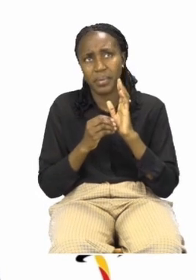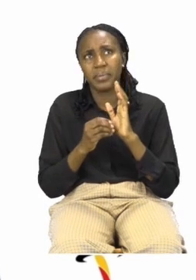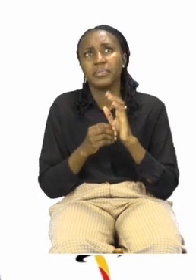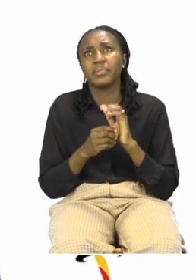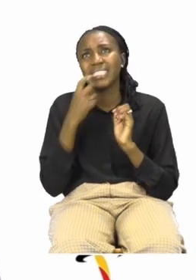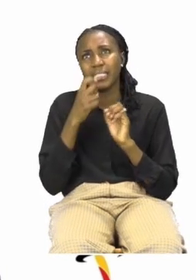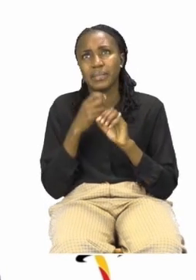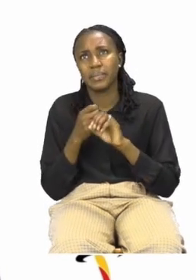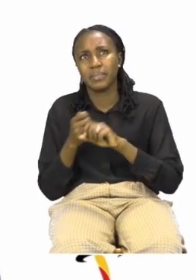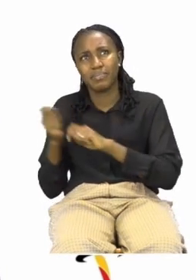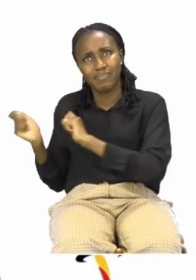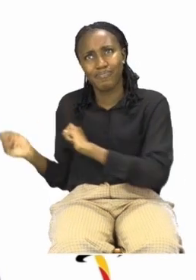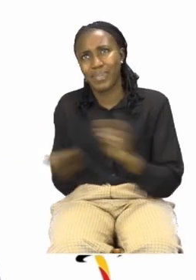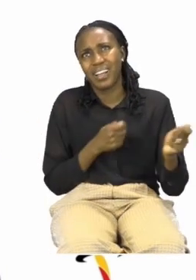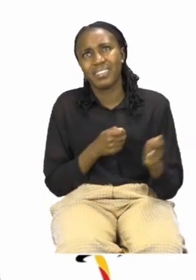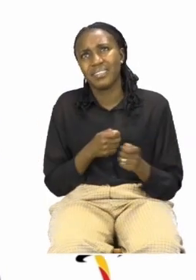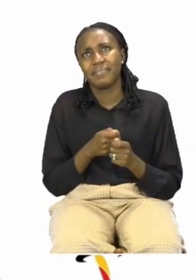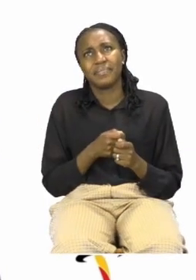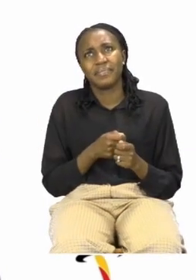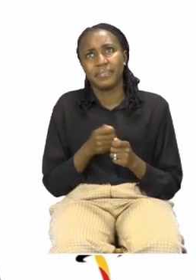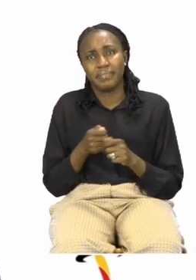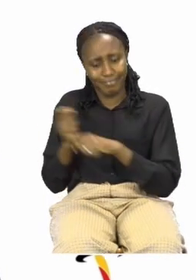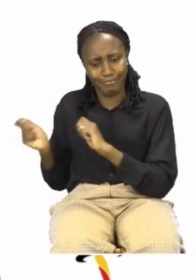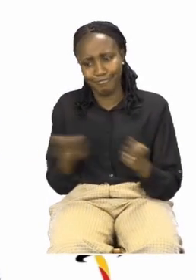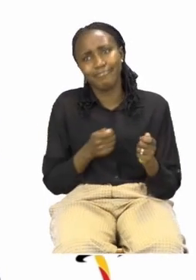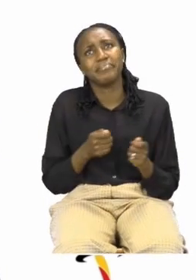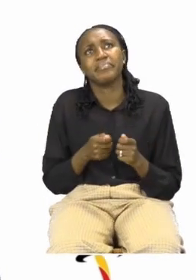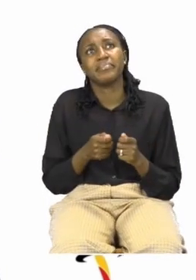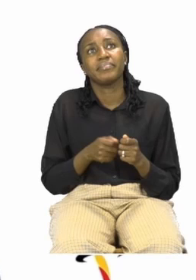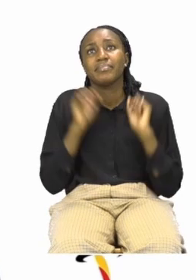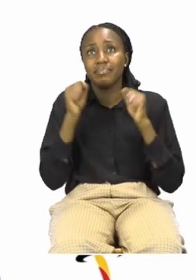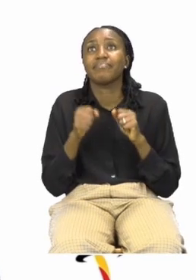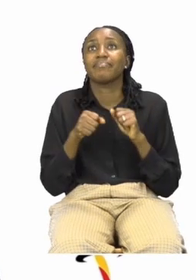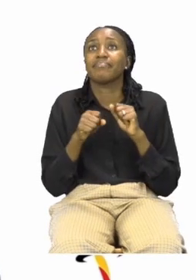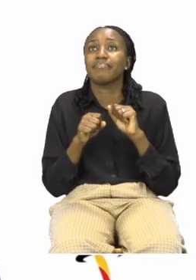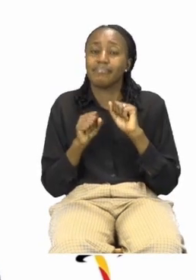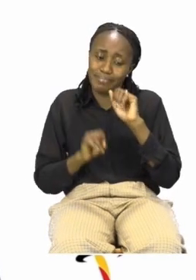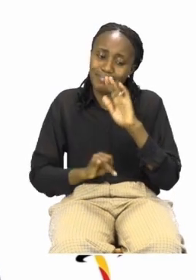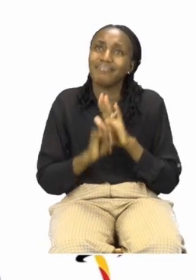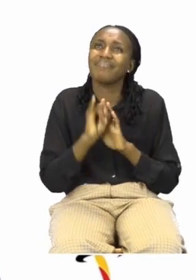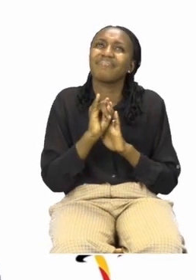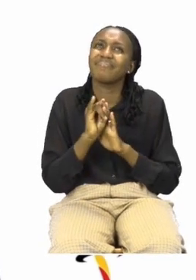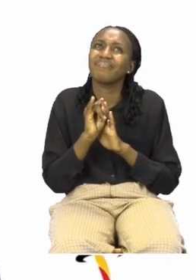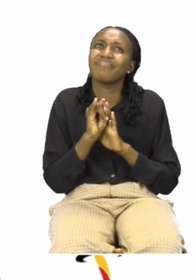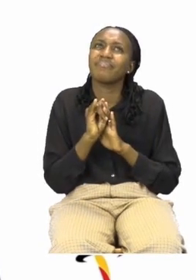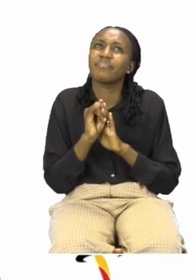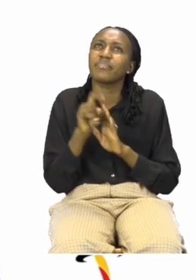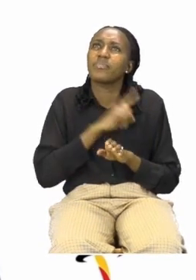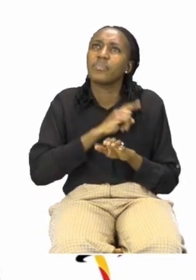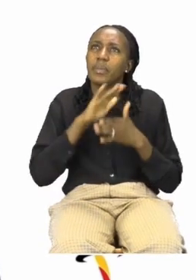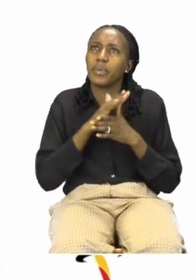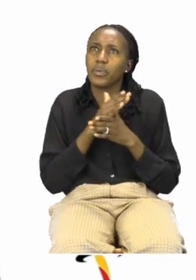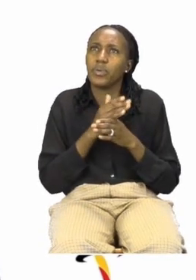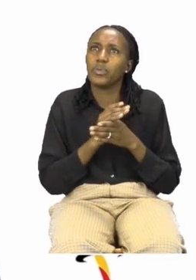move to become priority. If not possible, for me, it must move to become a national sports code because in terms of governance, they are topping the list currently